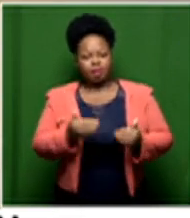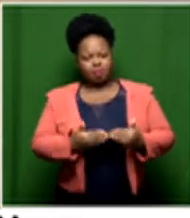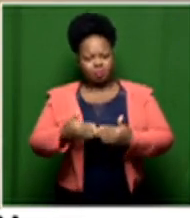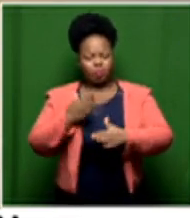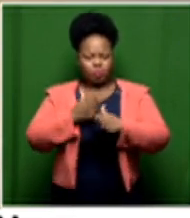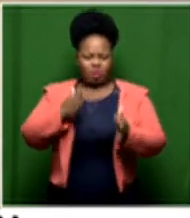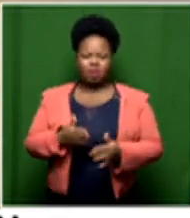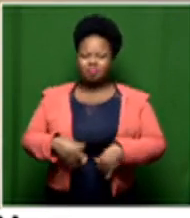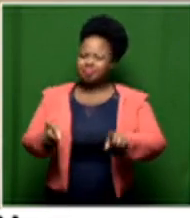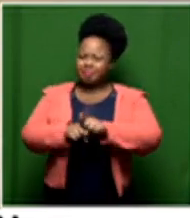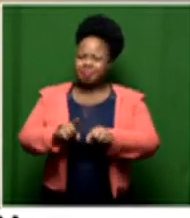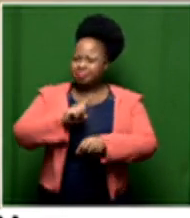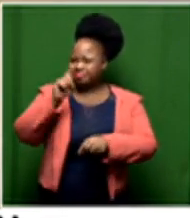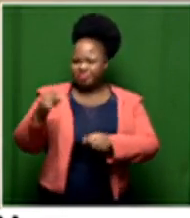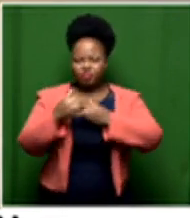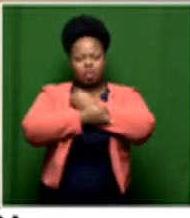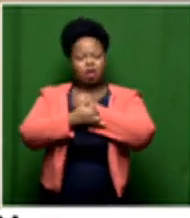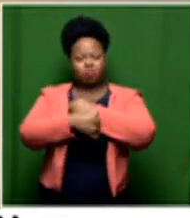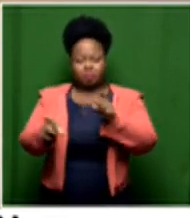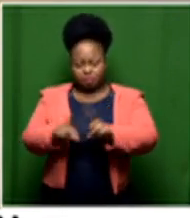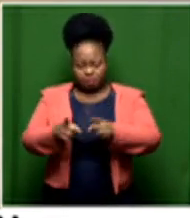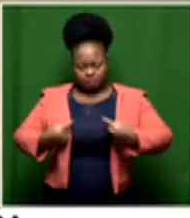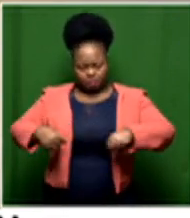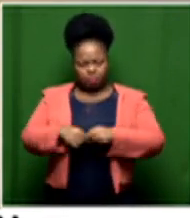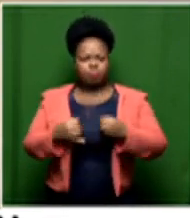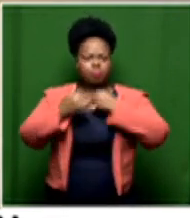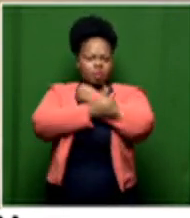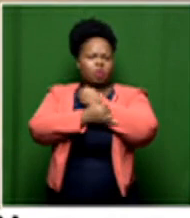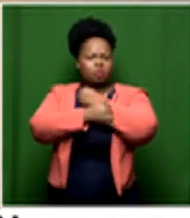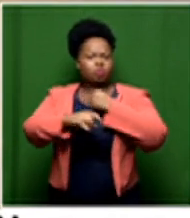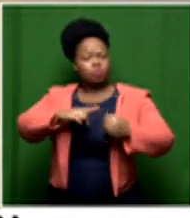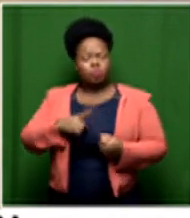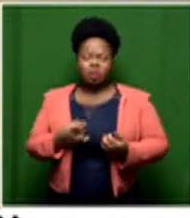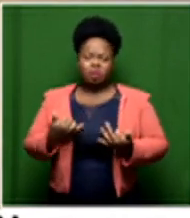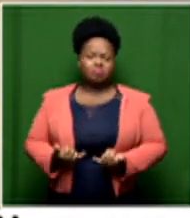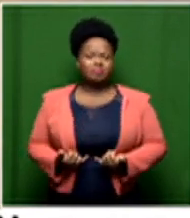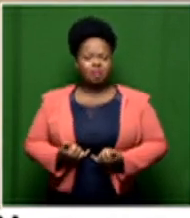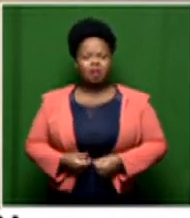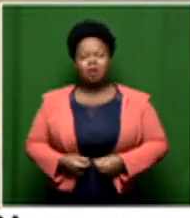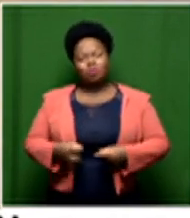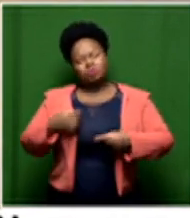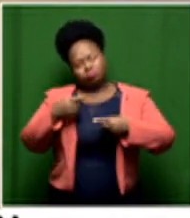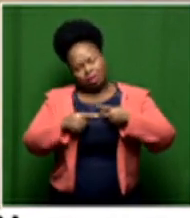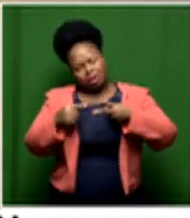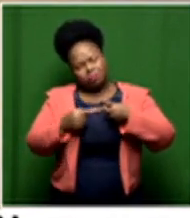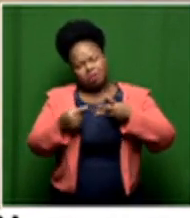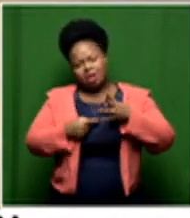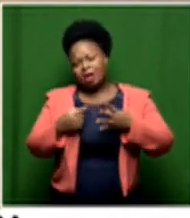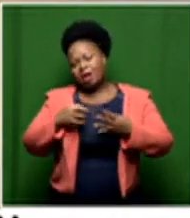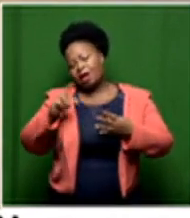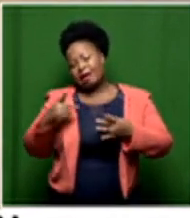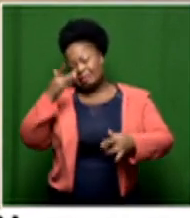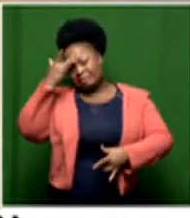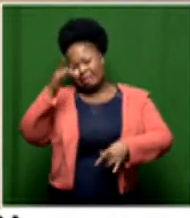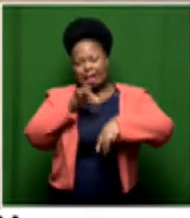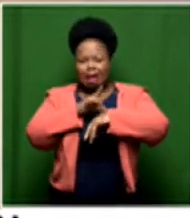common to many countries. But then, you know, in a country like ours, where we have epidemics of other diseases, what the word that we've